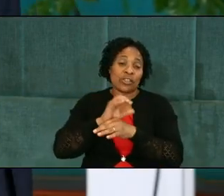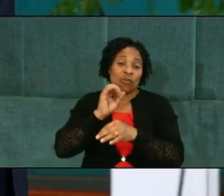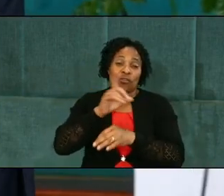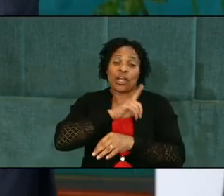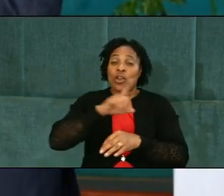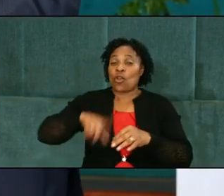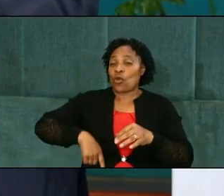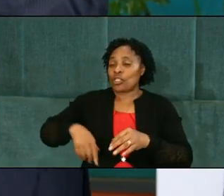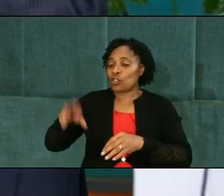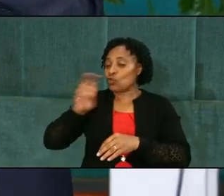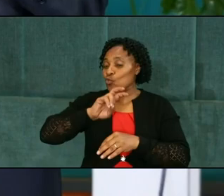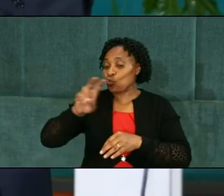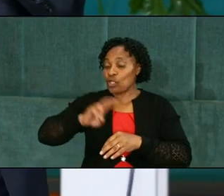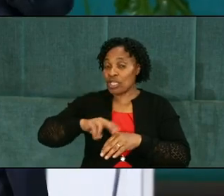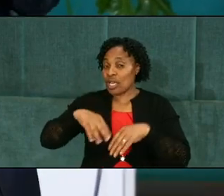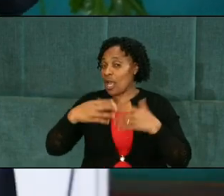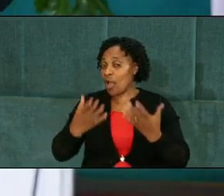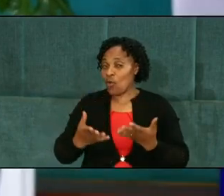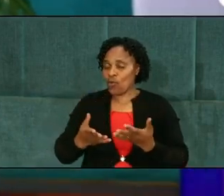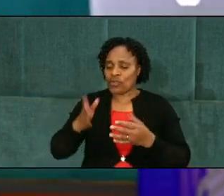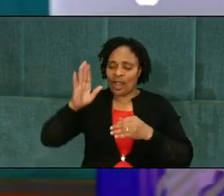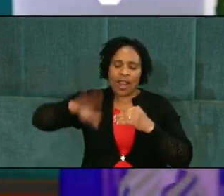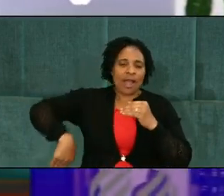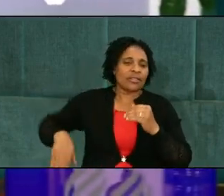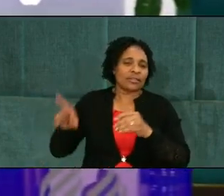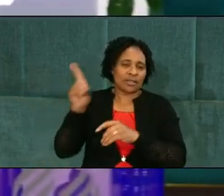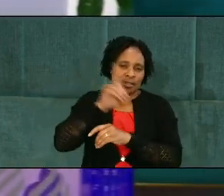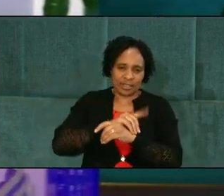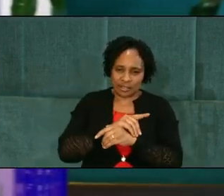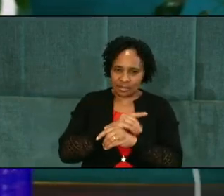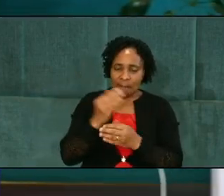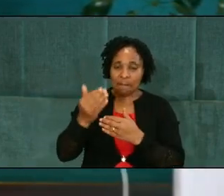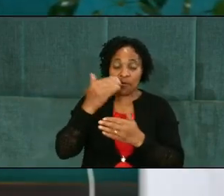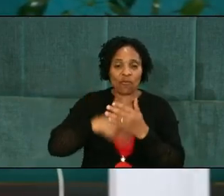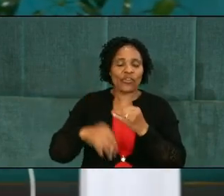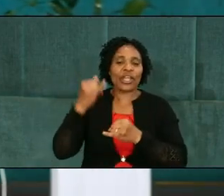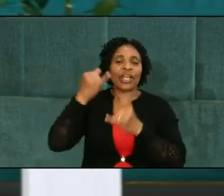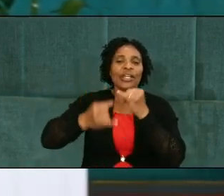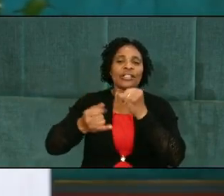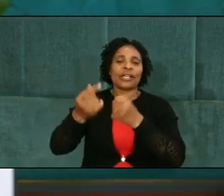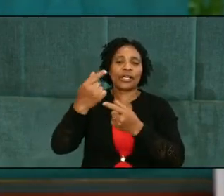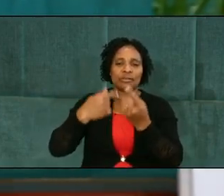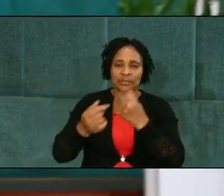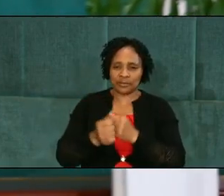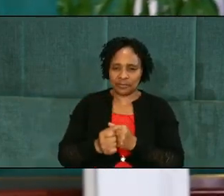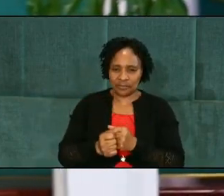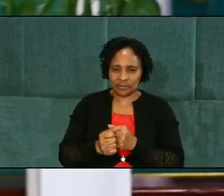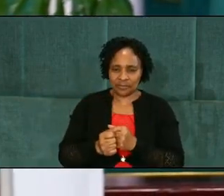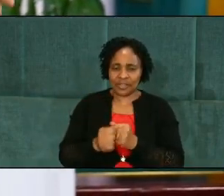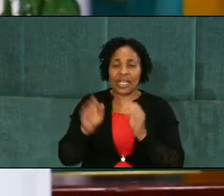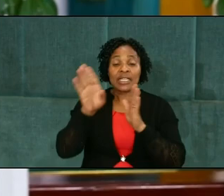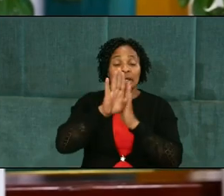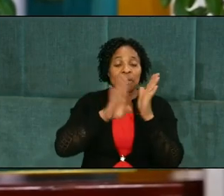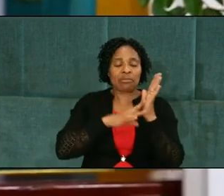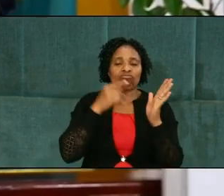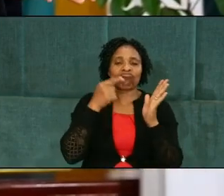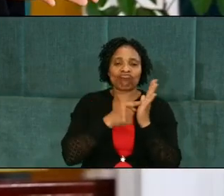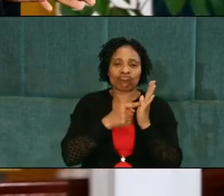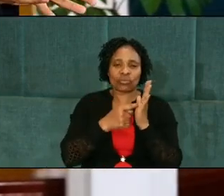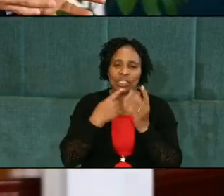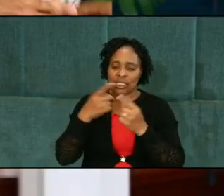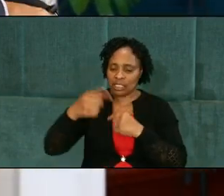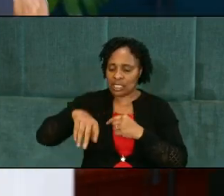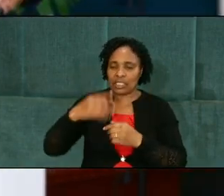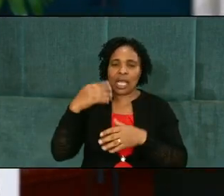look like in the last days before the end comes. Bible tells us what the church will